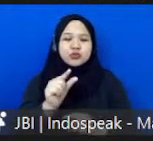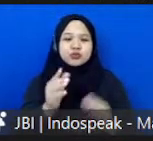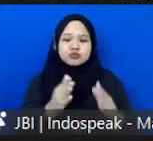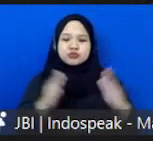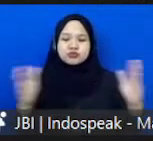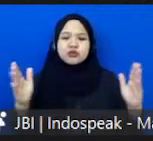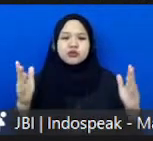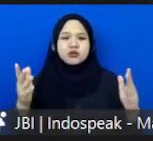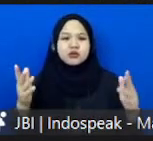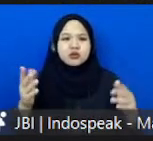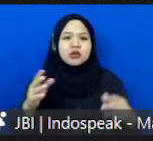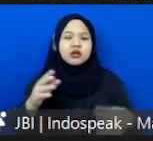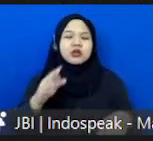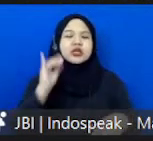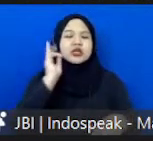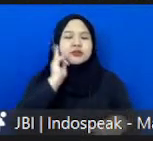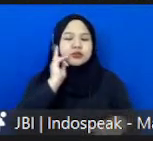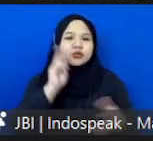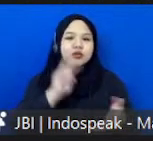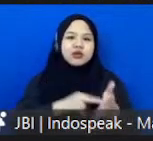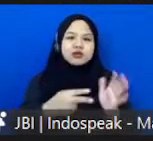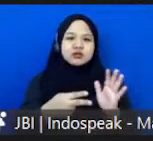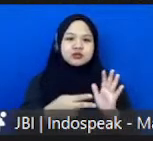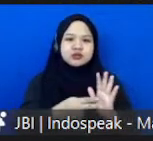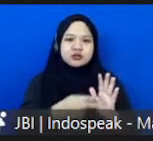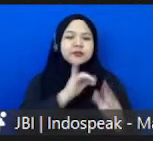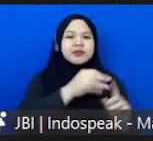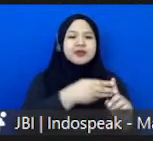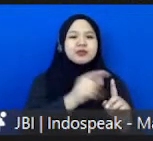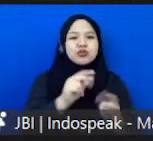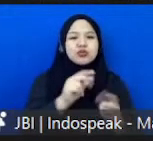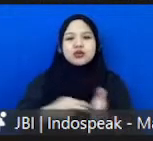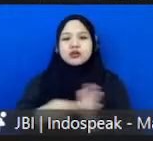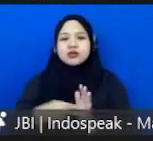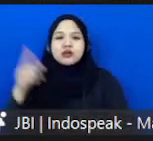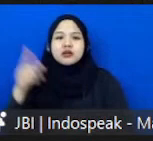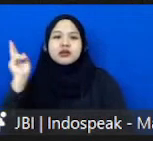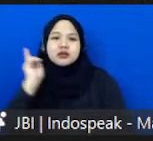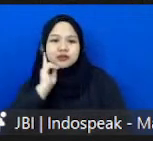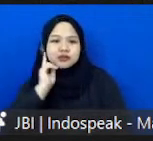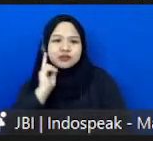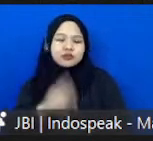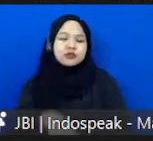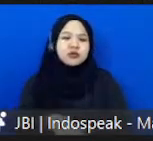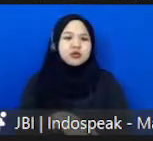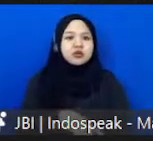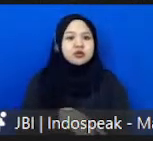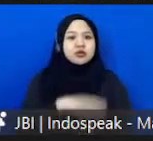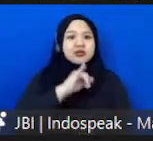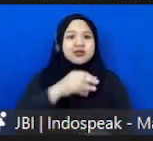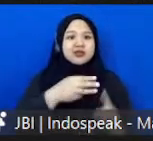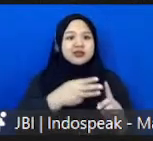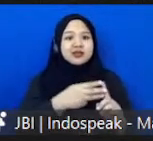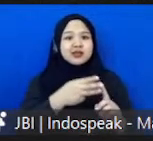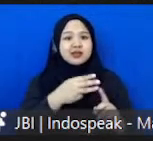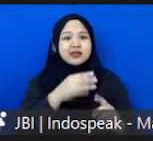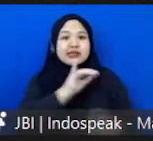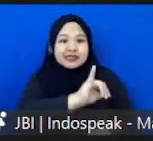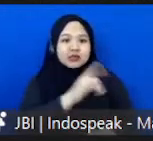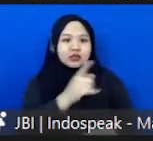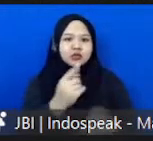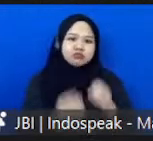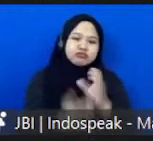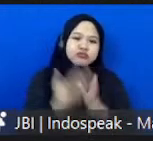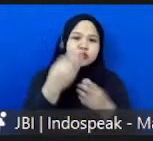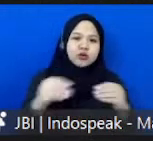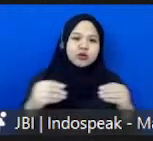first Ibu means improving the quality of maternal health care service. B, building trust between communities and healthcare